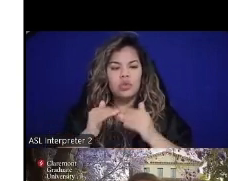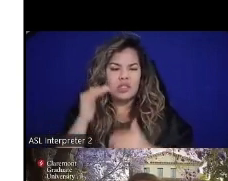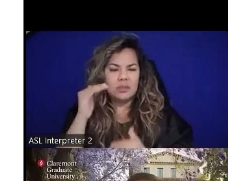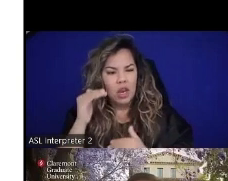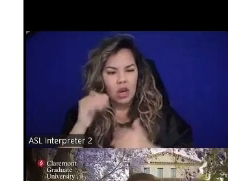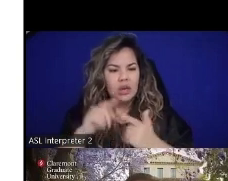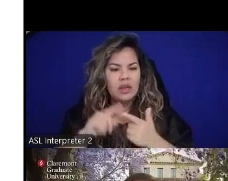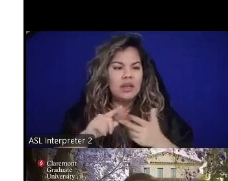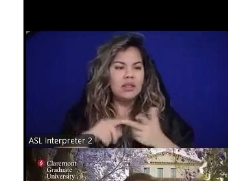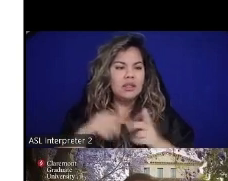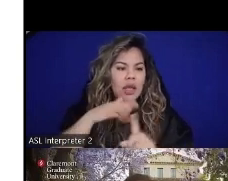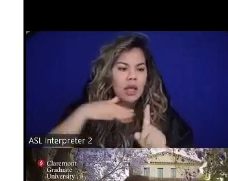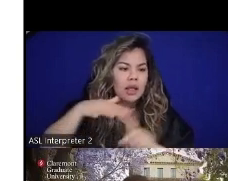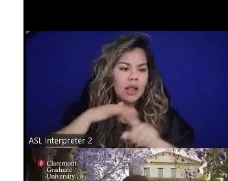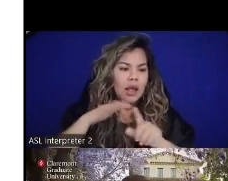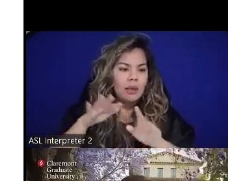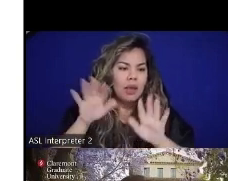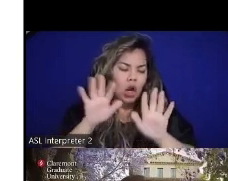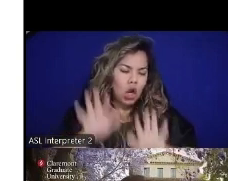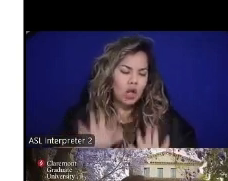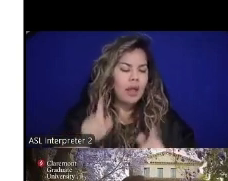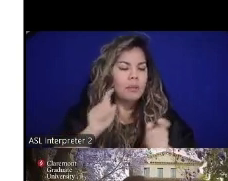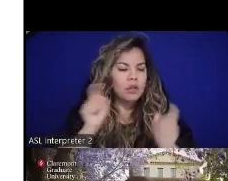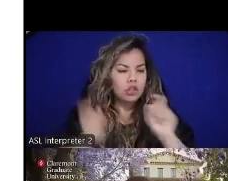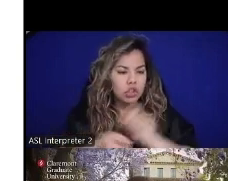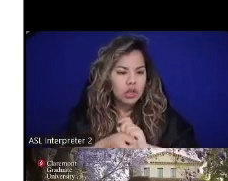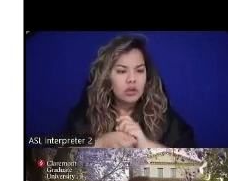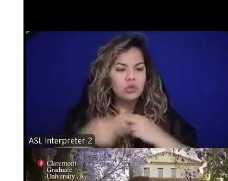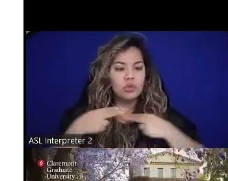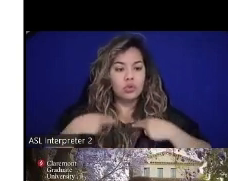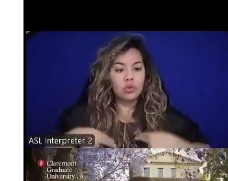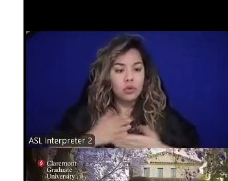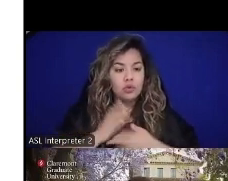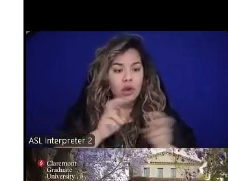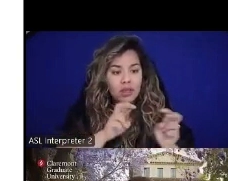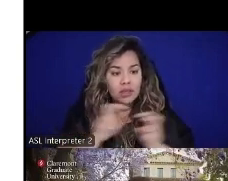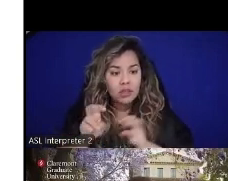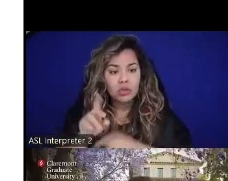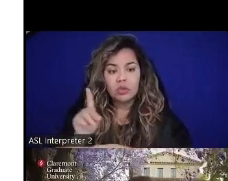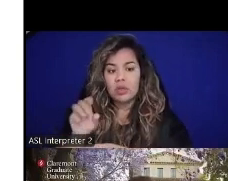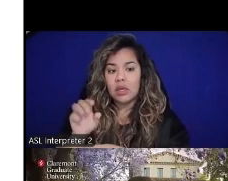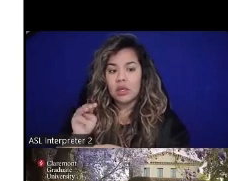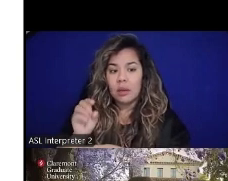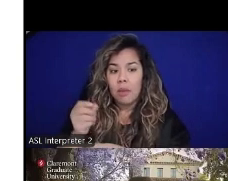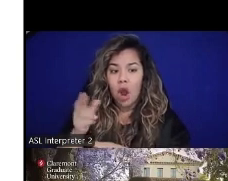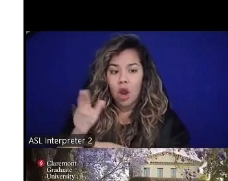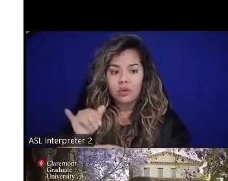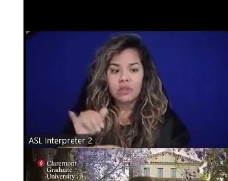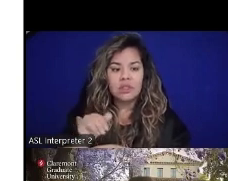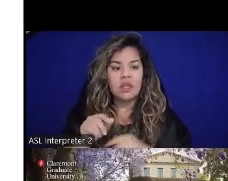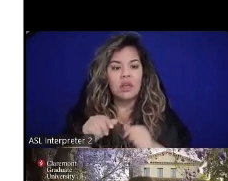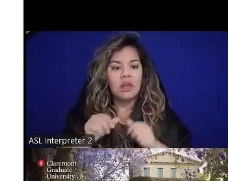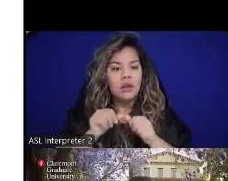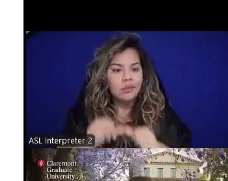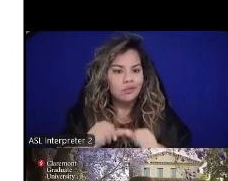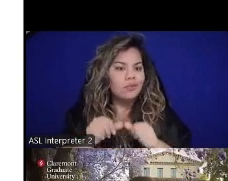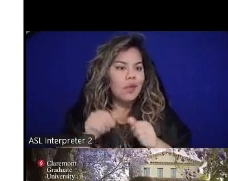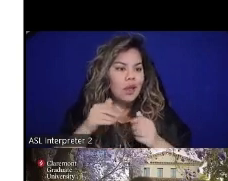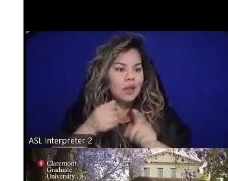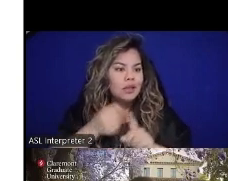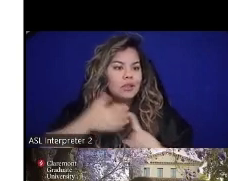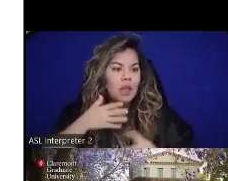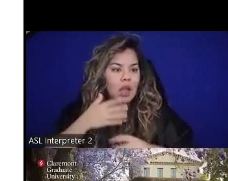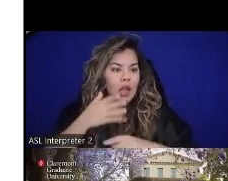through partnerships with the editors of premier educational journals in other countries. So we really are hoping